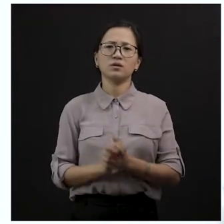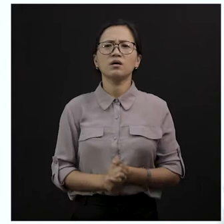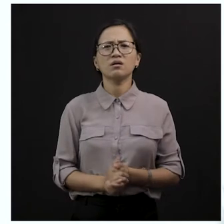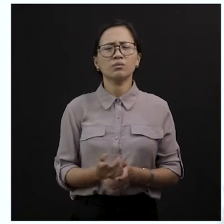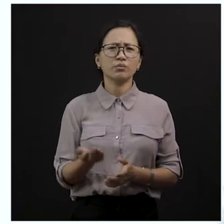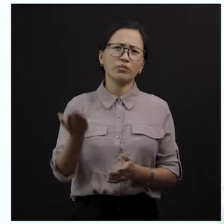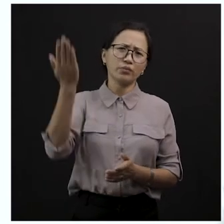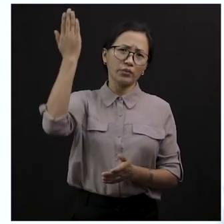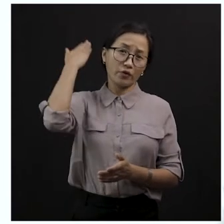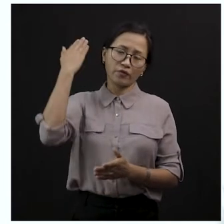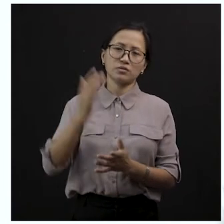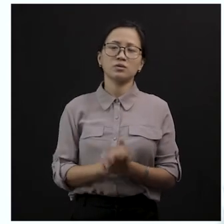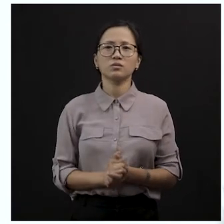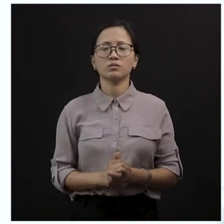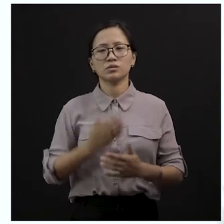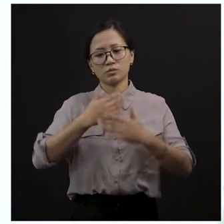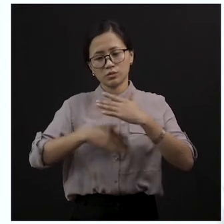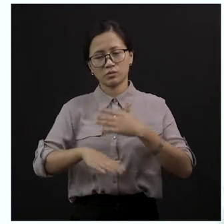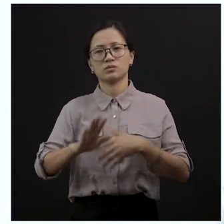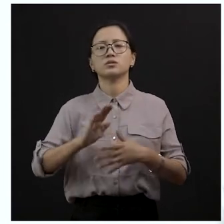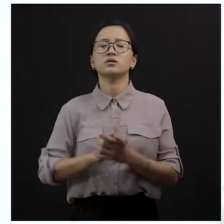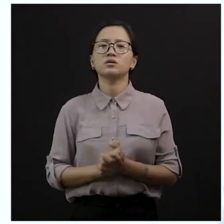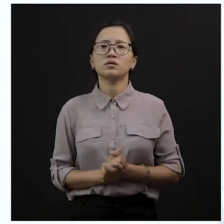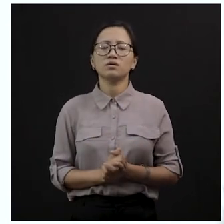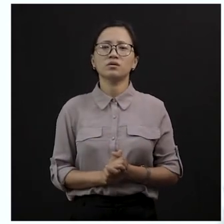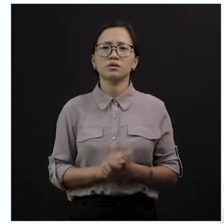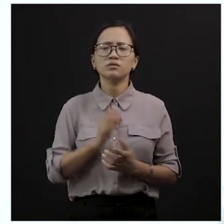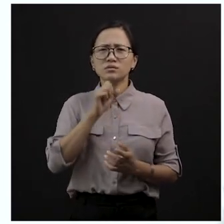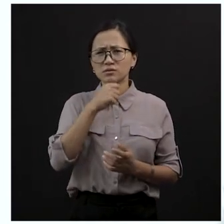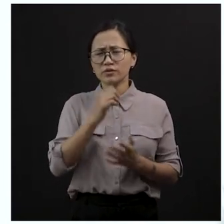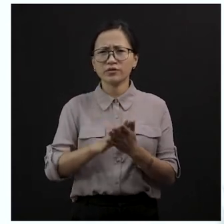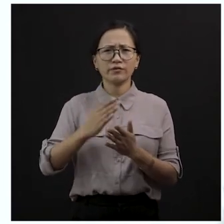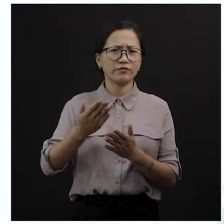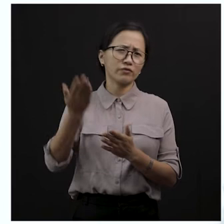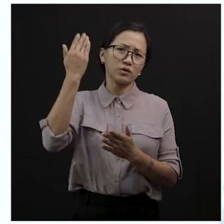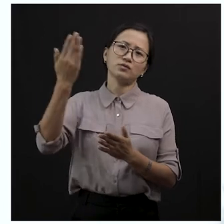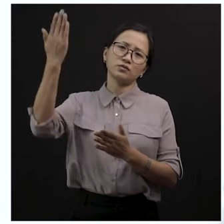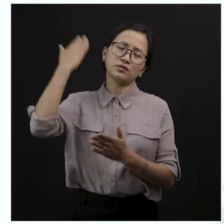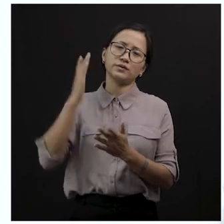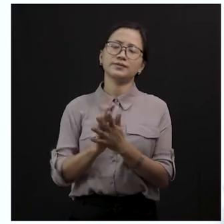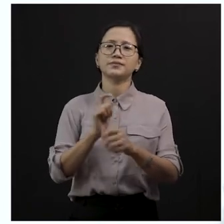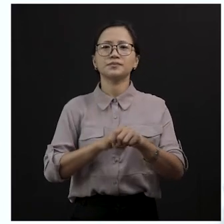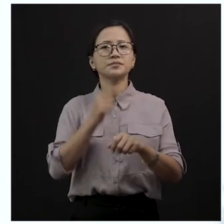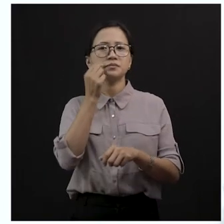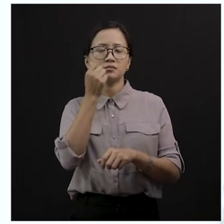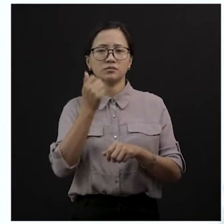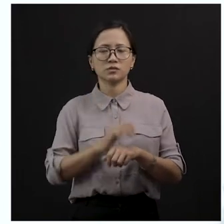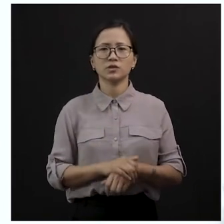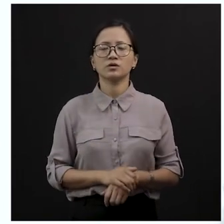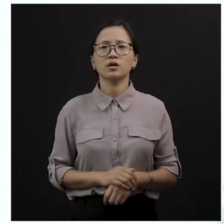earlier, that means before we were born, during our forefathers' time, people